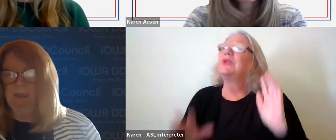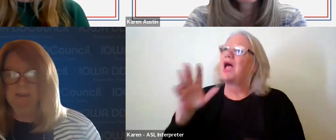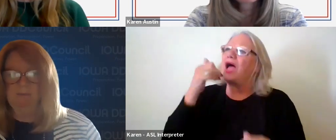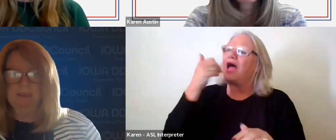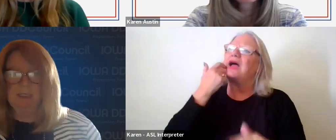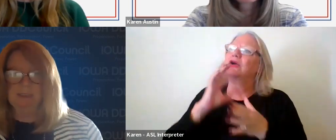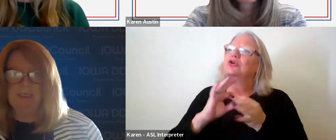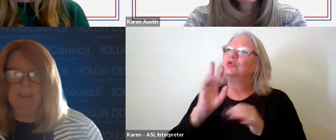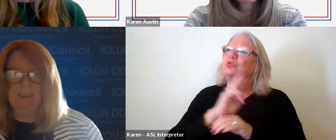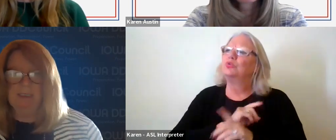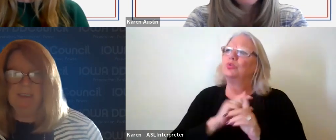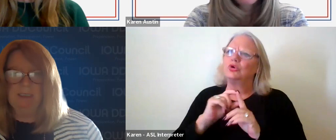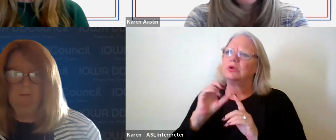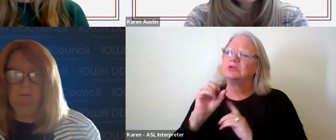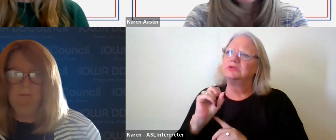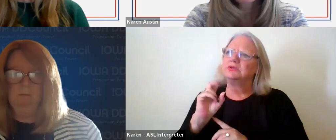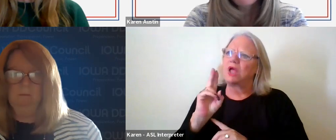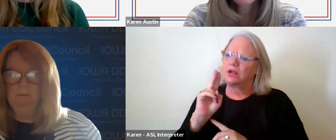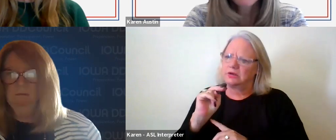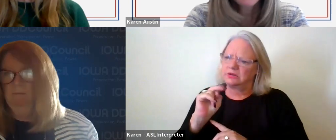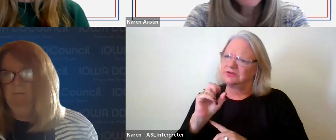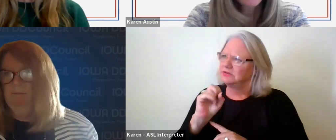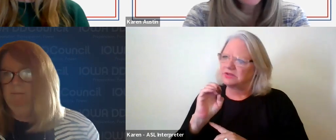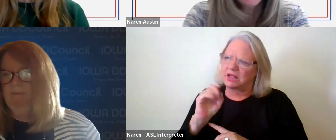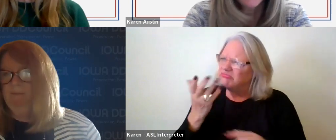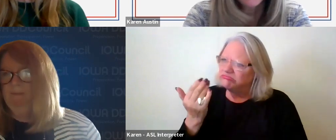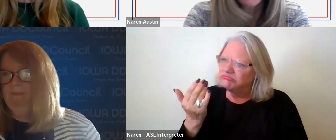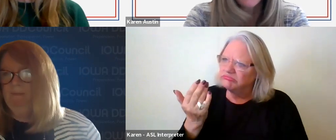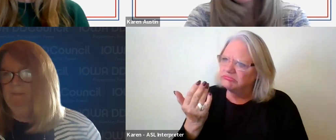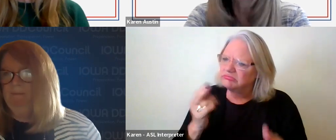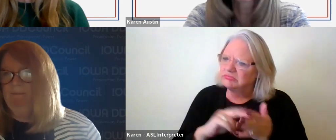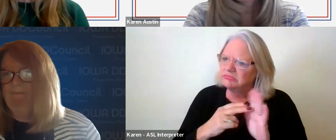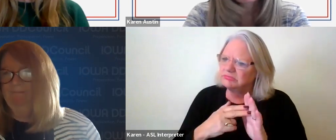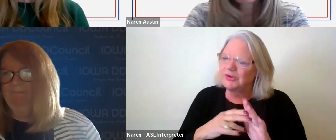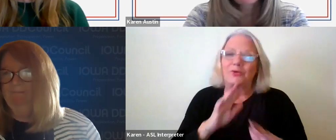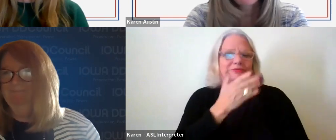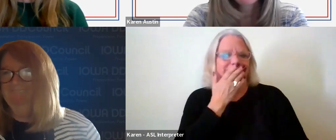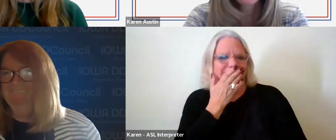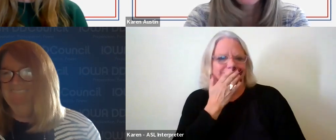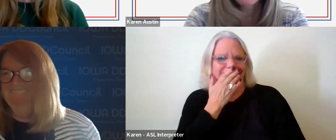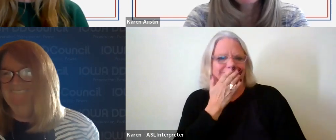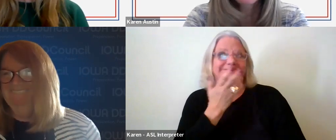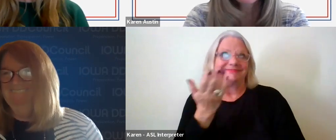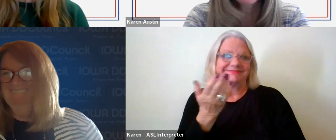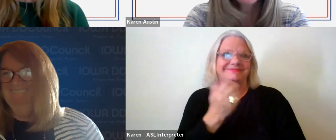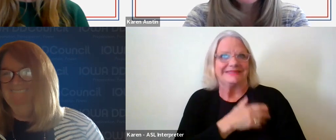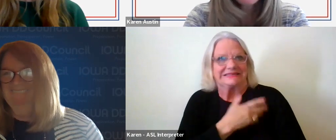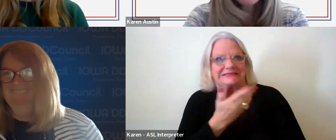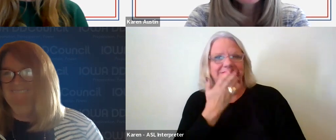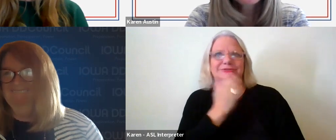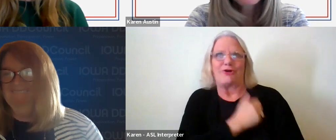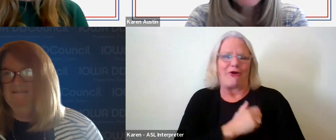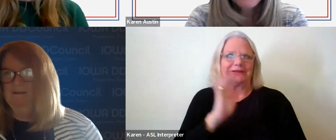about something sunsetting? I apologize for using, that's probably a well-known legislative